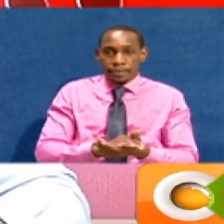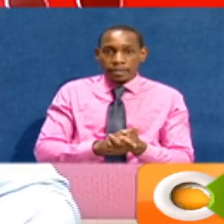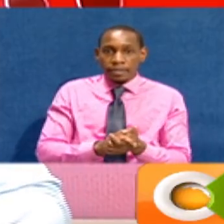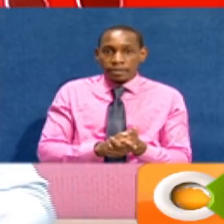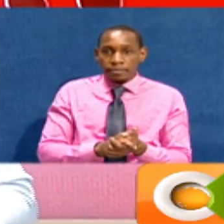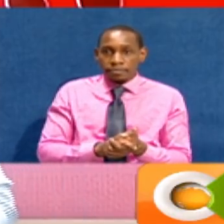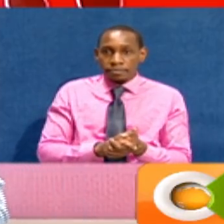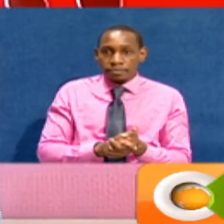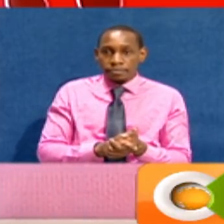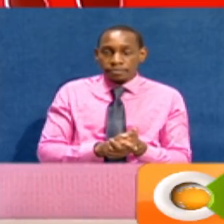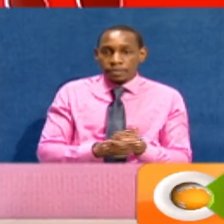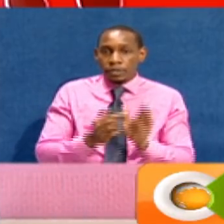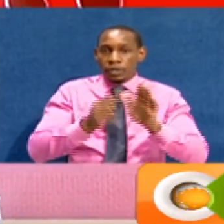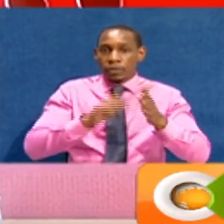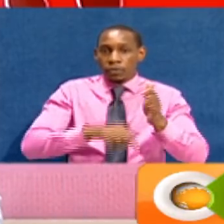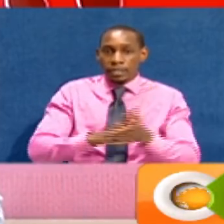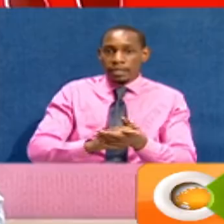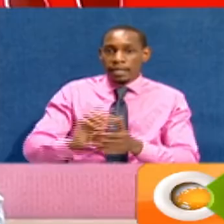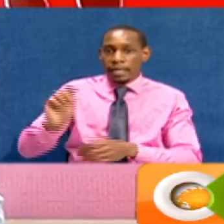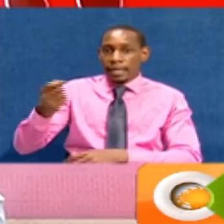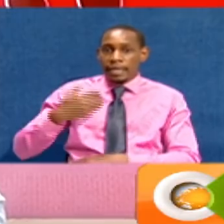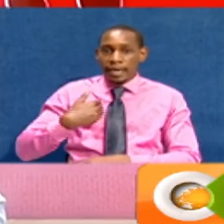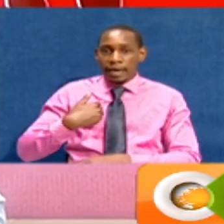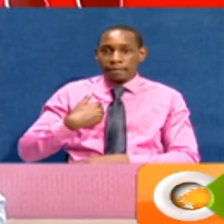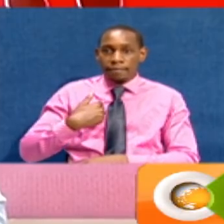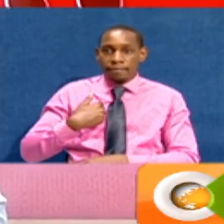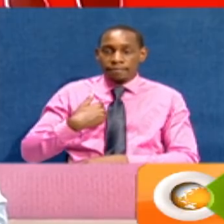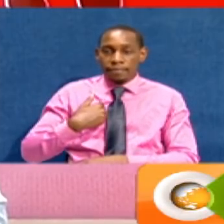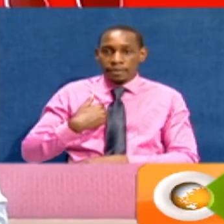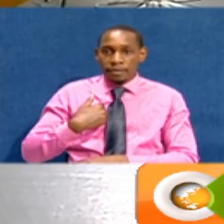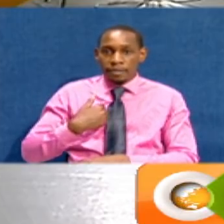Kenya we have a nocturnal variant